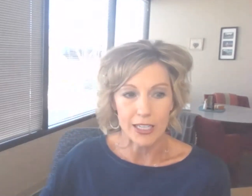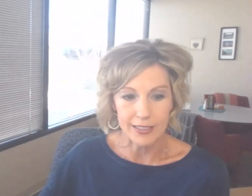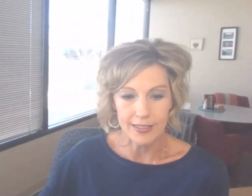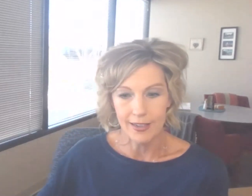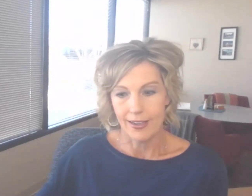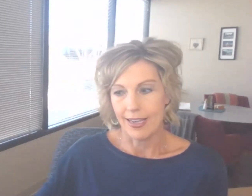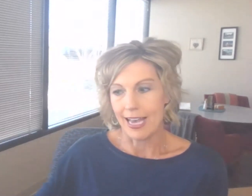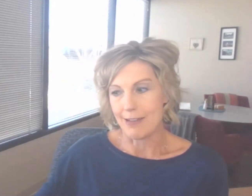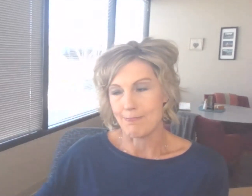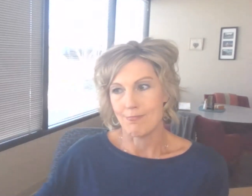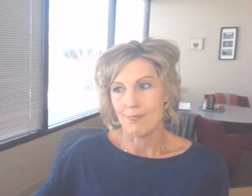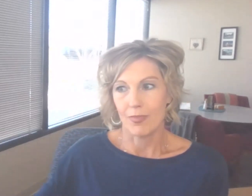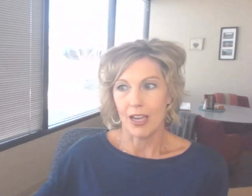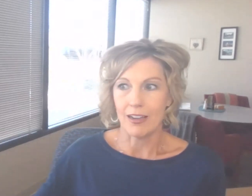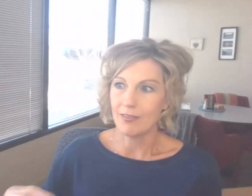not just,